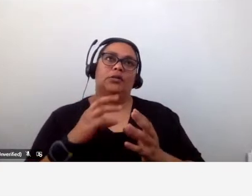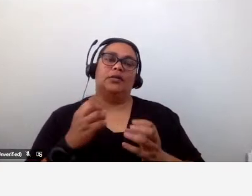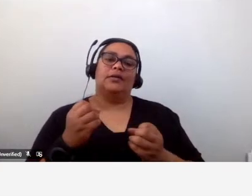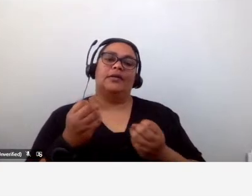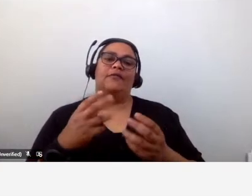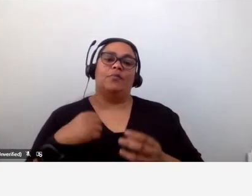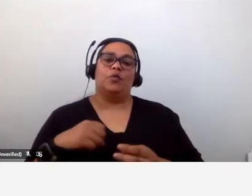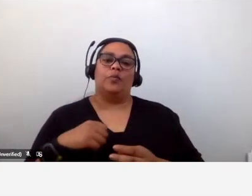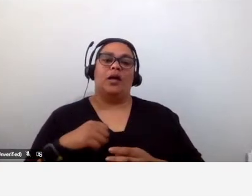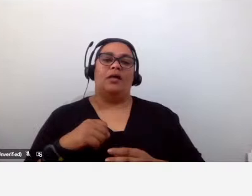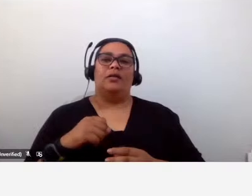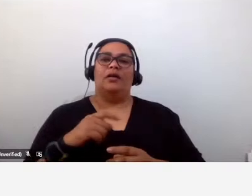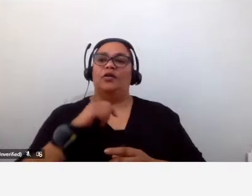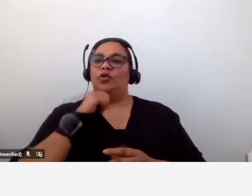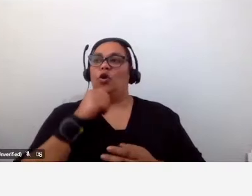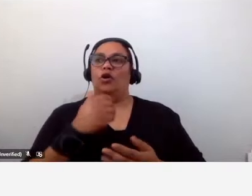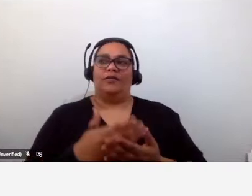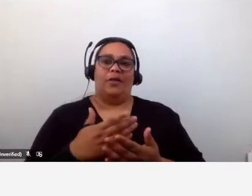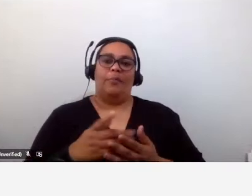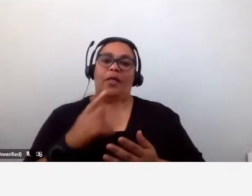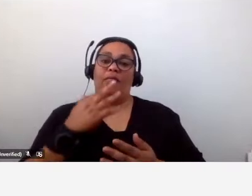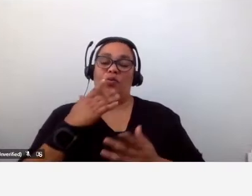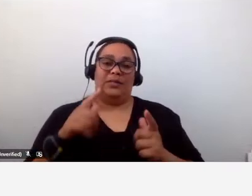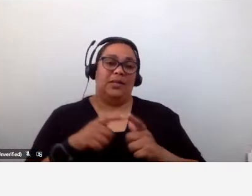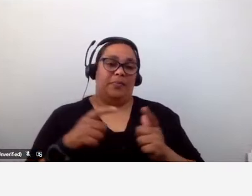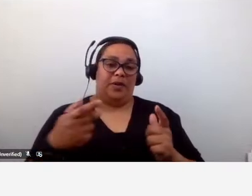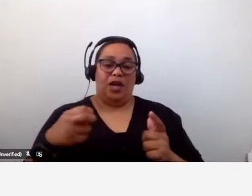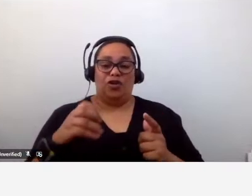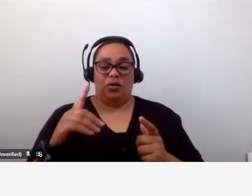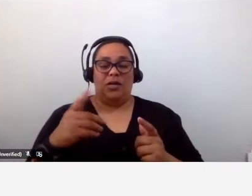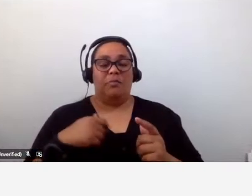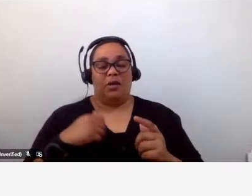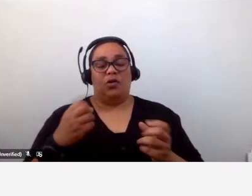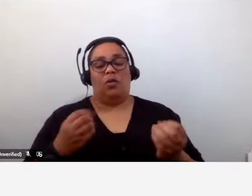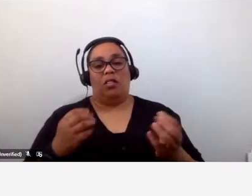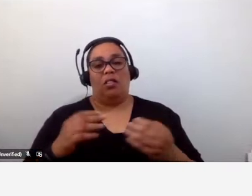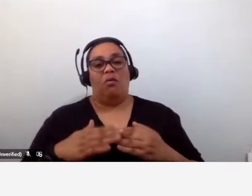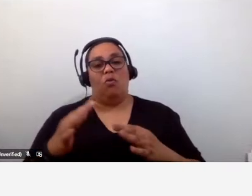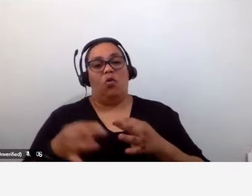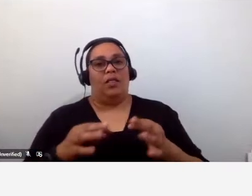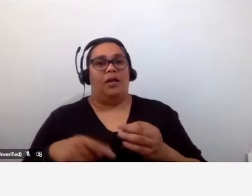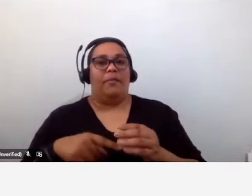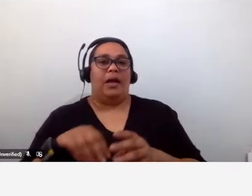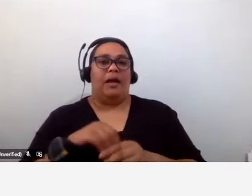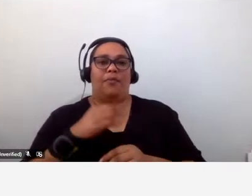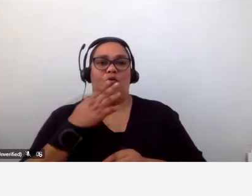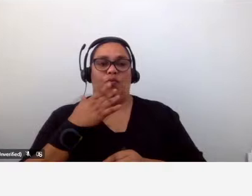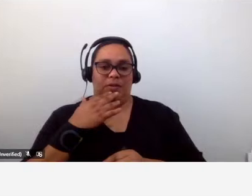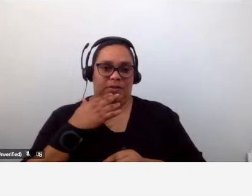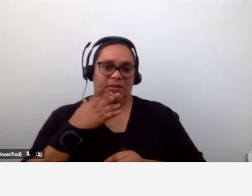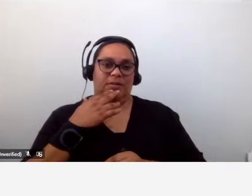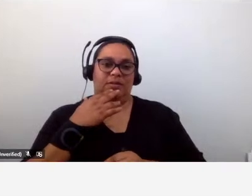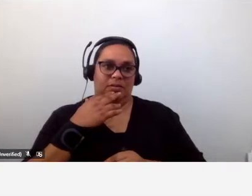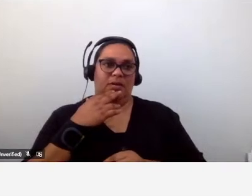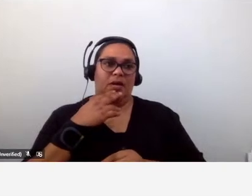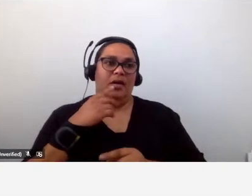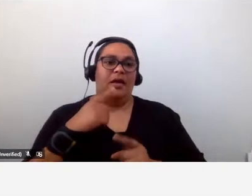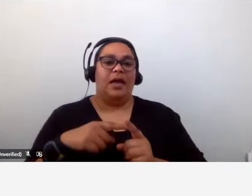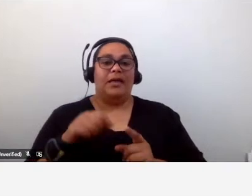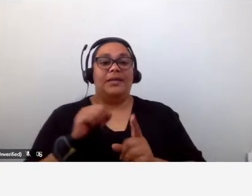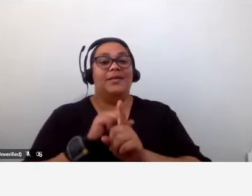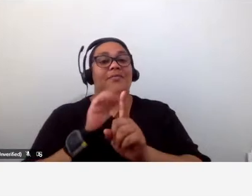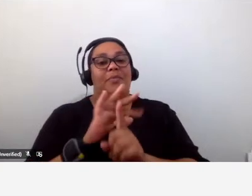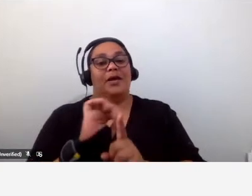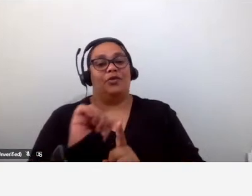municipalities unviable, but the risk is massive. My HOD can speak more to the risk and to the impact